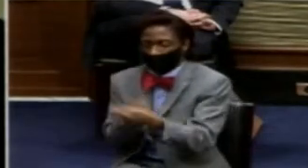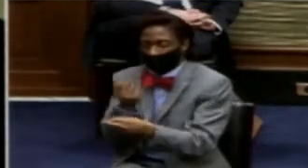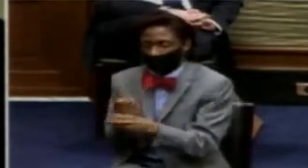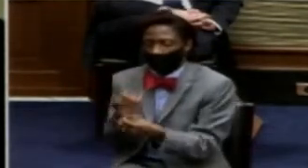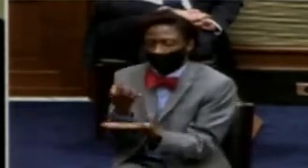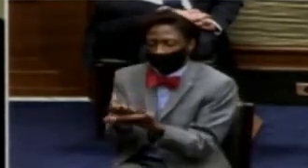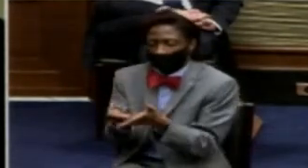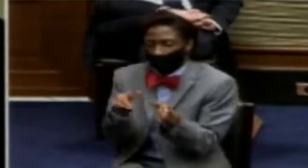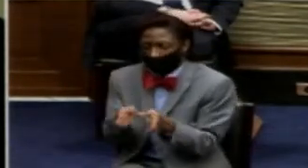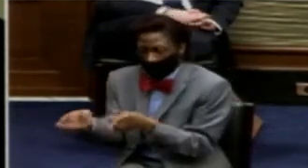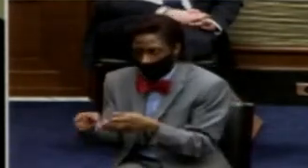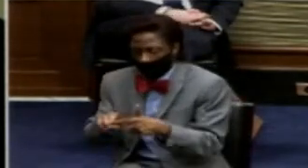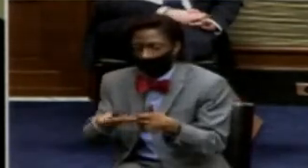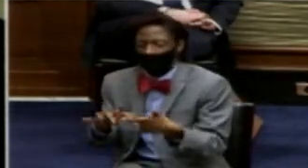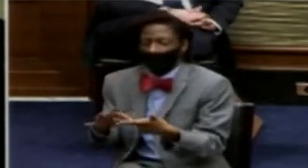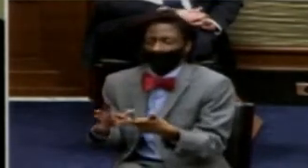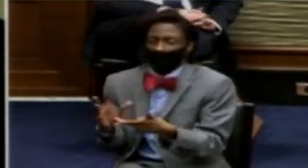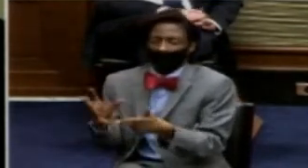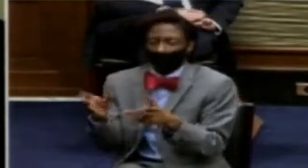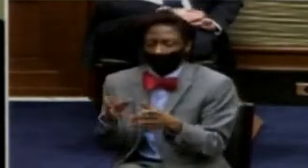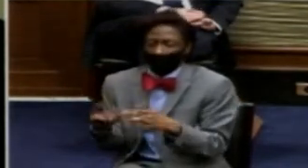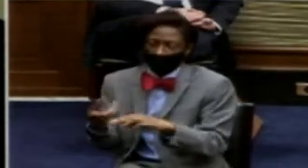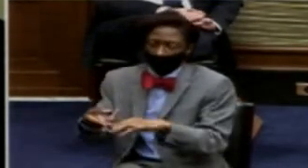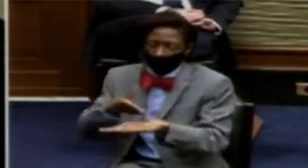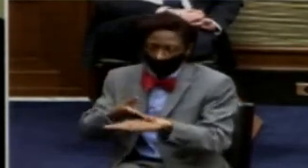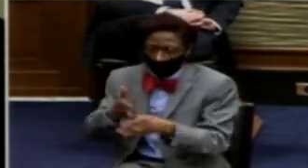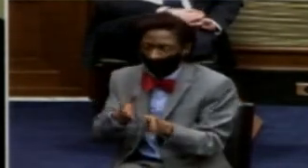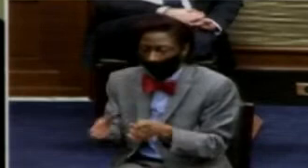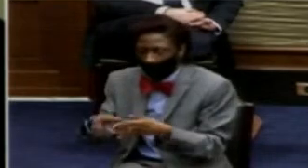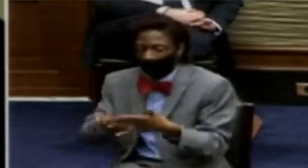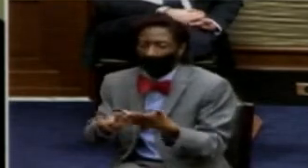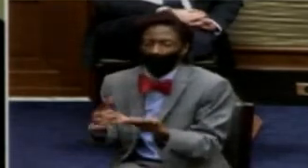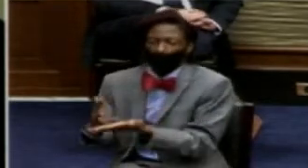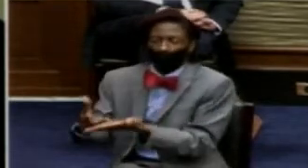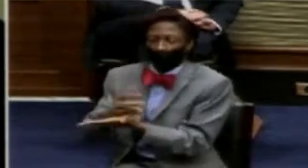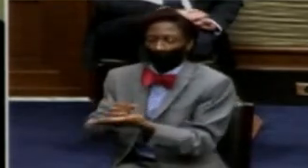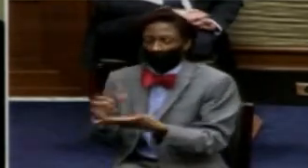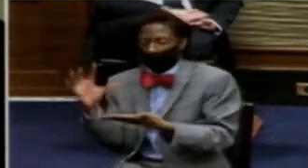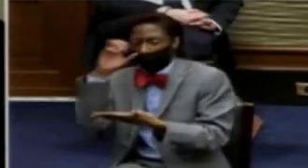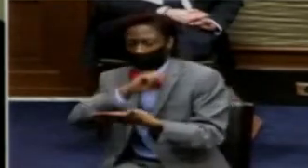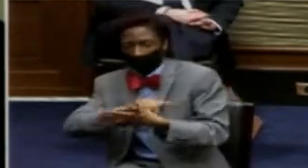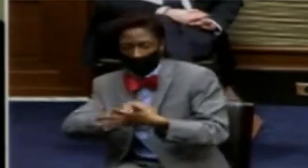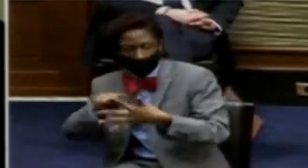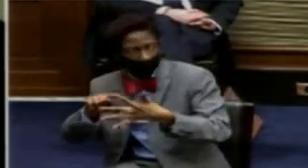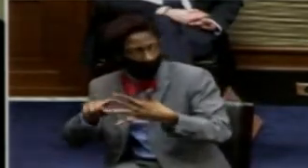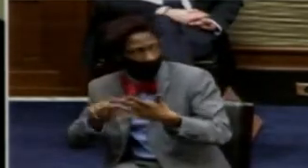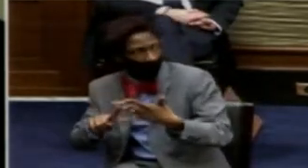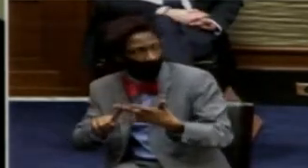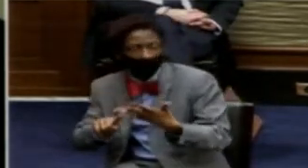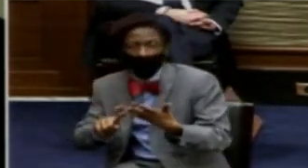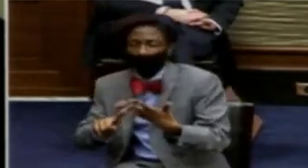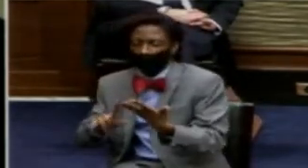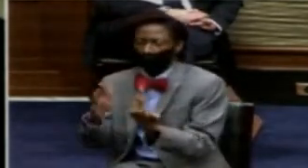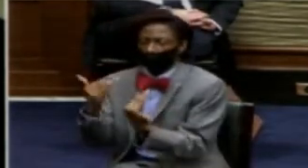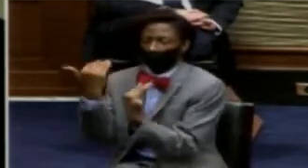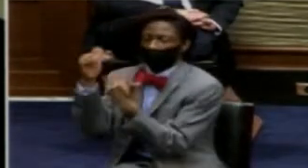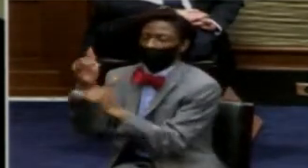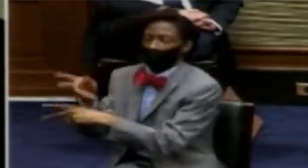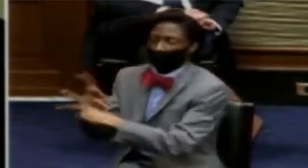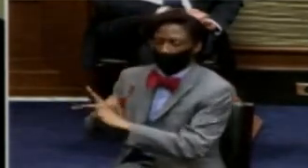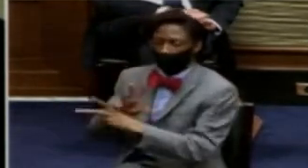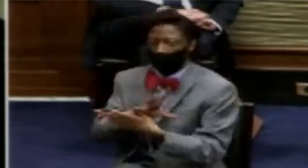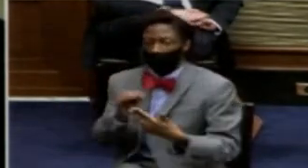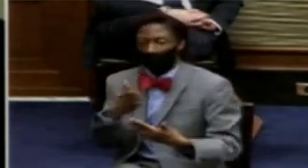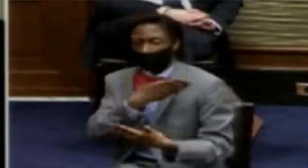capital improvement plan, quarterly revenue estimates, a self-imposed debt limit to restrict borrowing, and the best